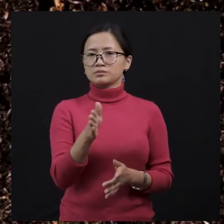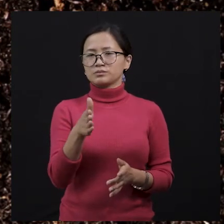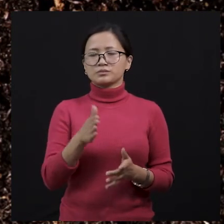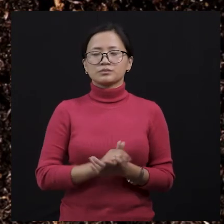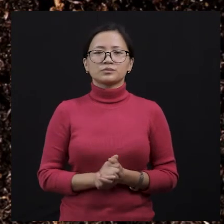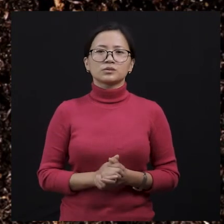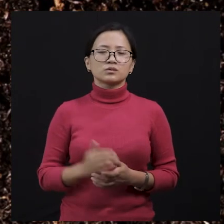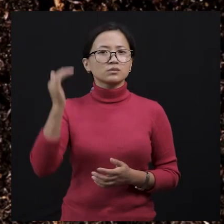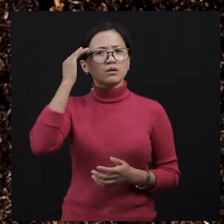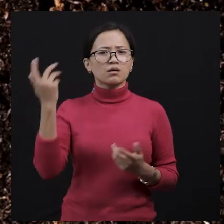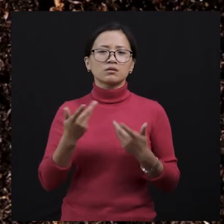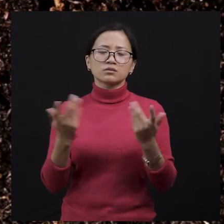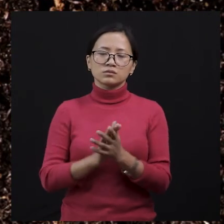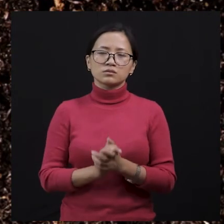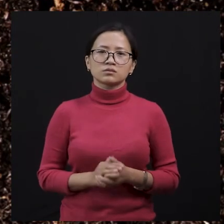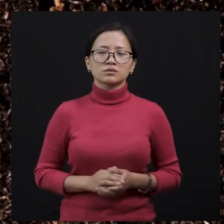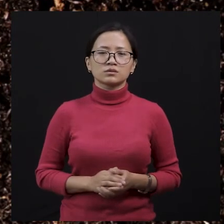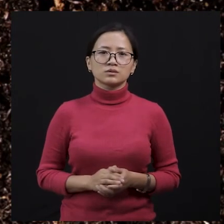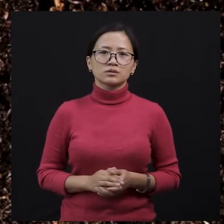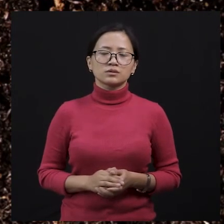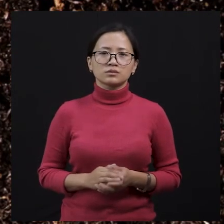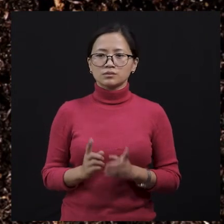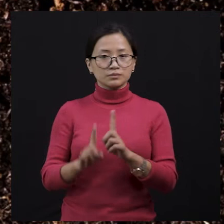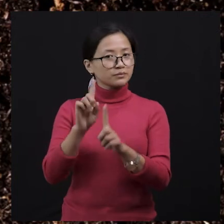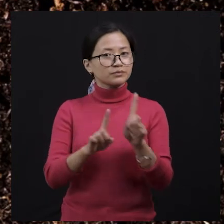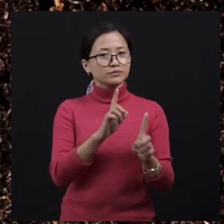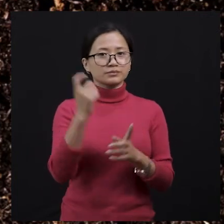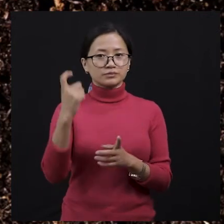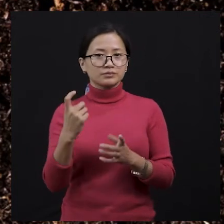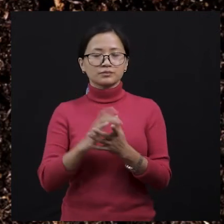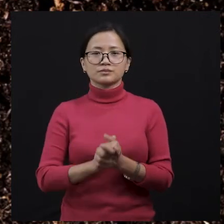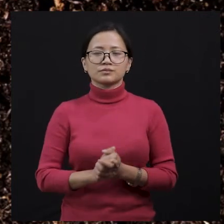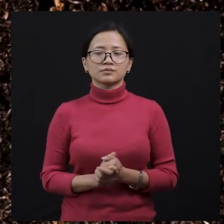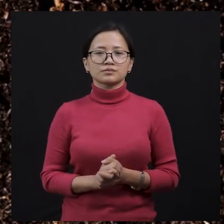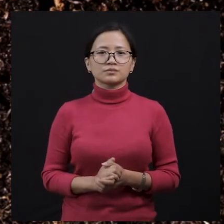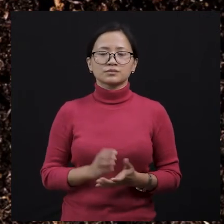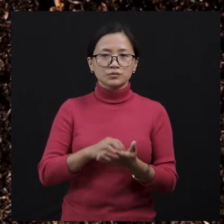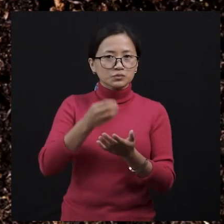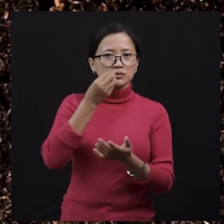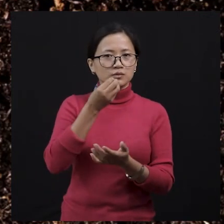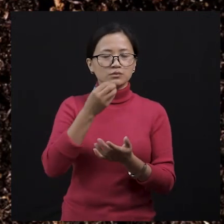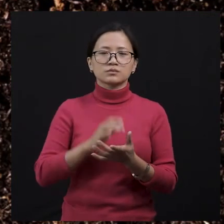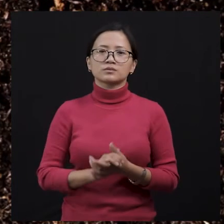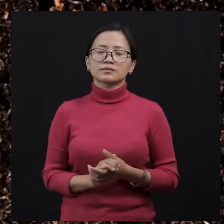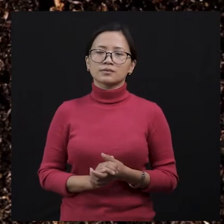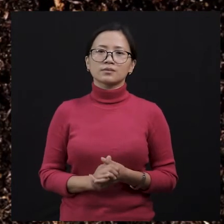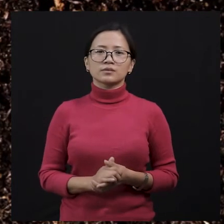And you know how we are dependent on plants for our food,